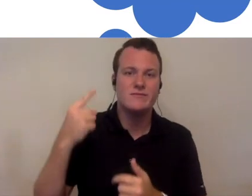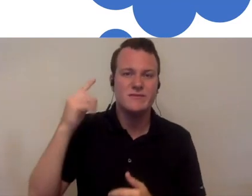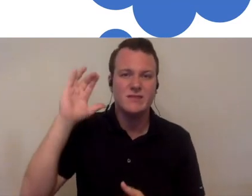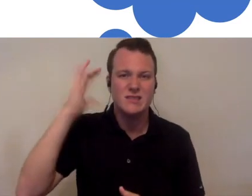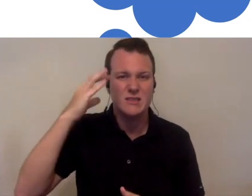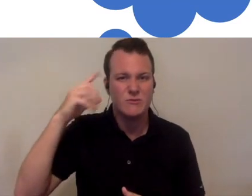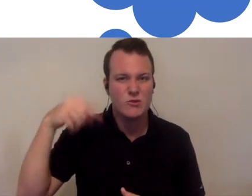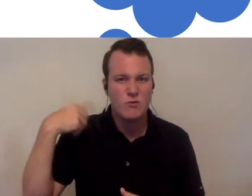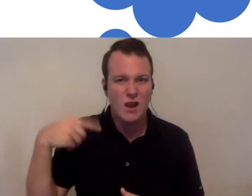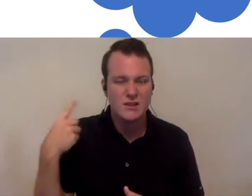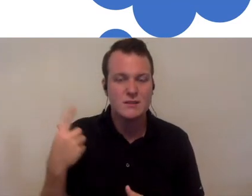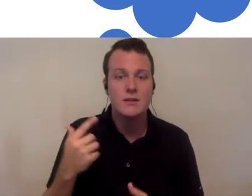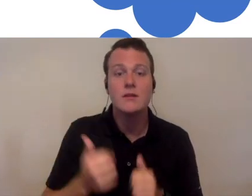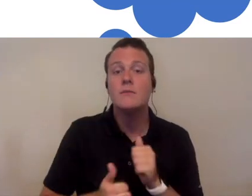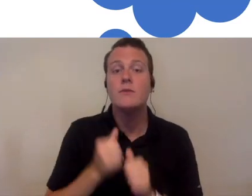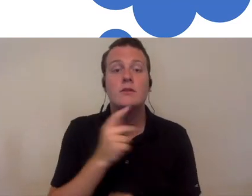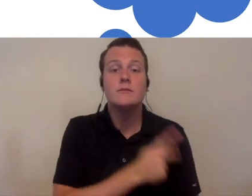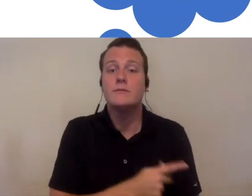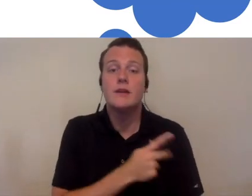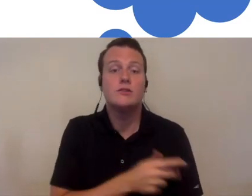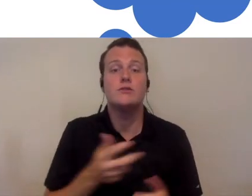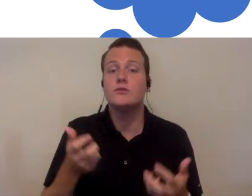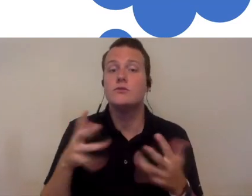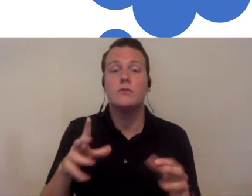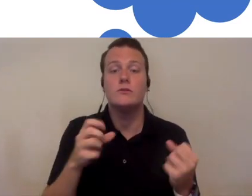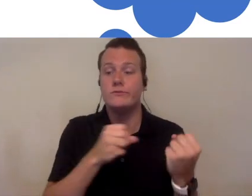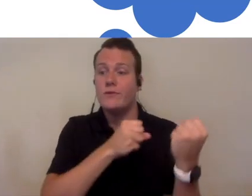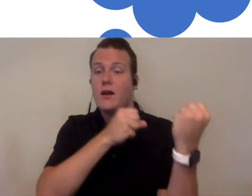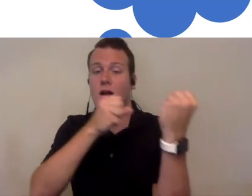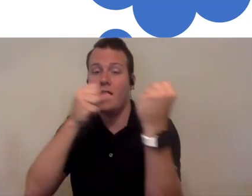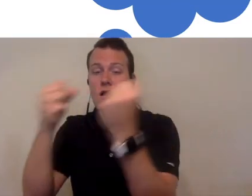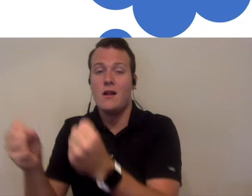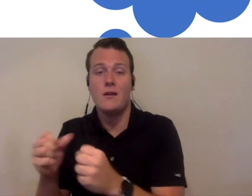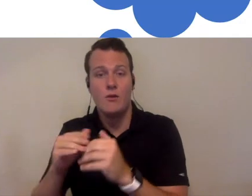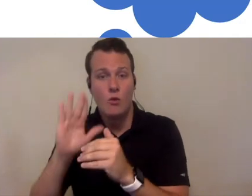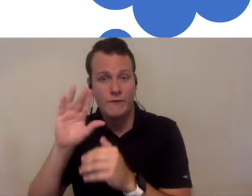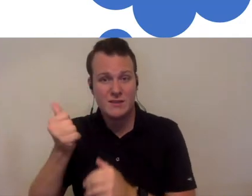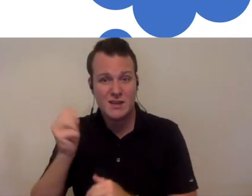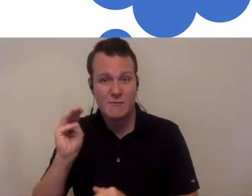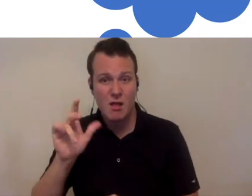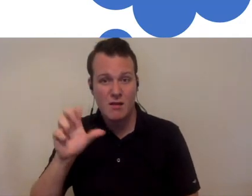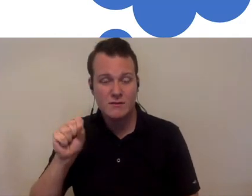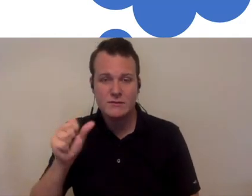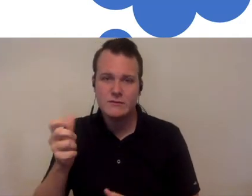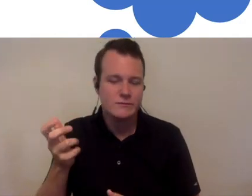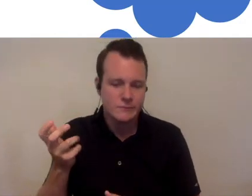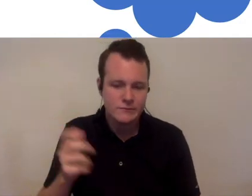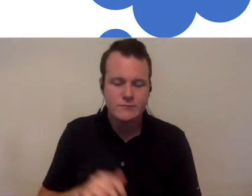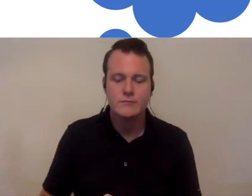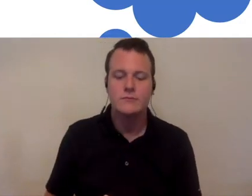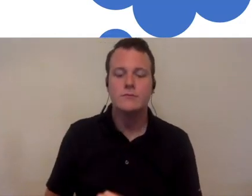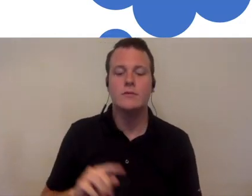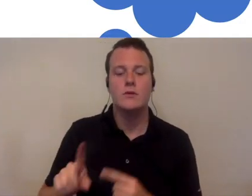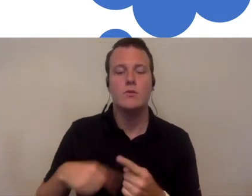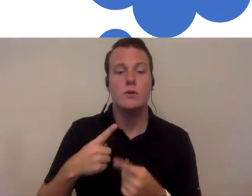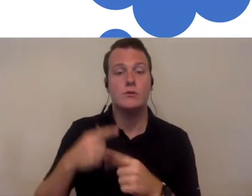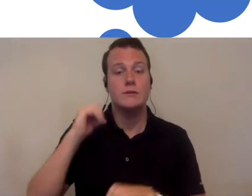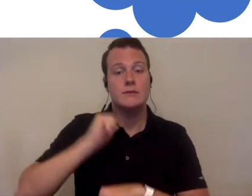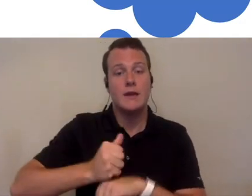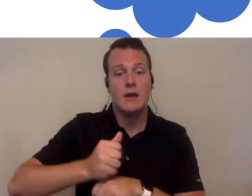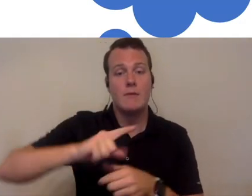do not want to drive more than 10 miles from home. So when you start to establish your physician market